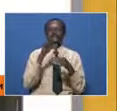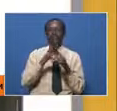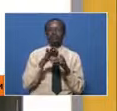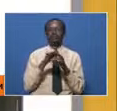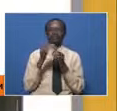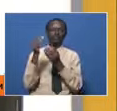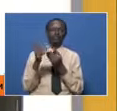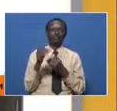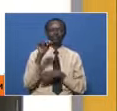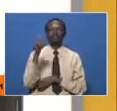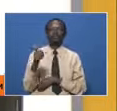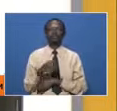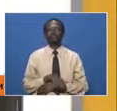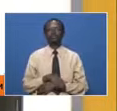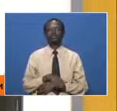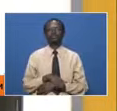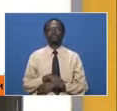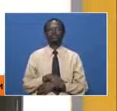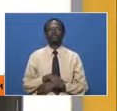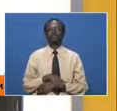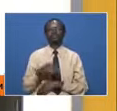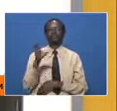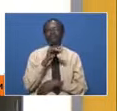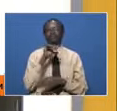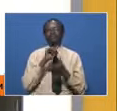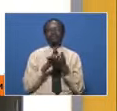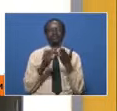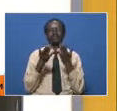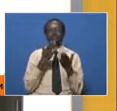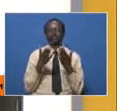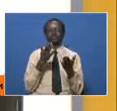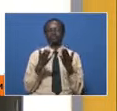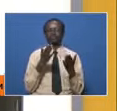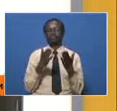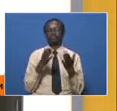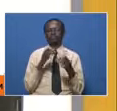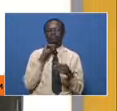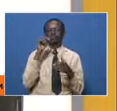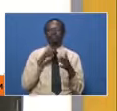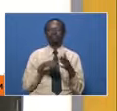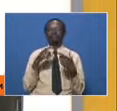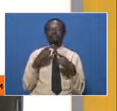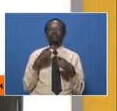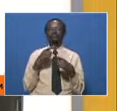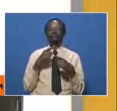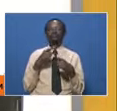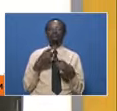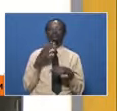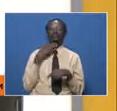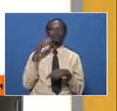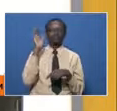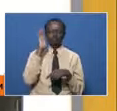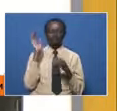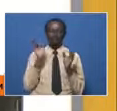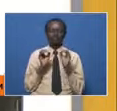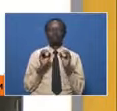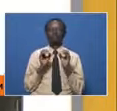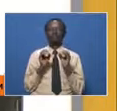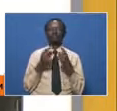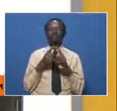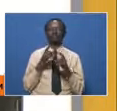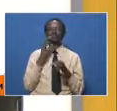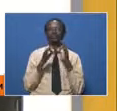that's, it might not be a popular statement, but I think if you look at the dynamics of this country, and if you look